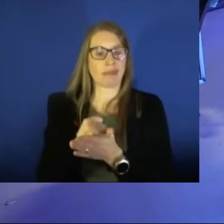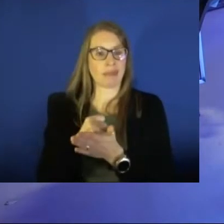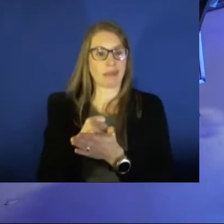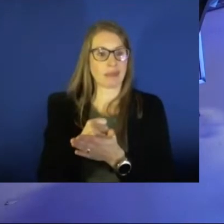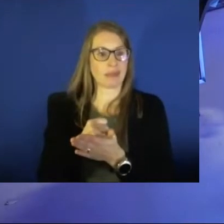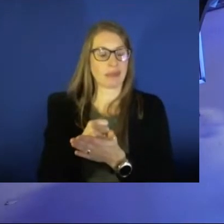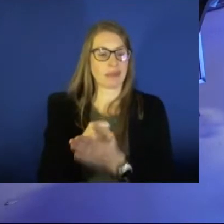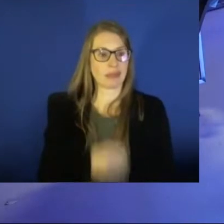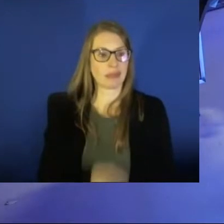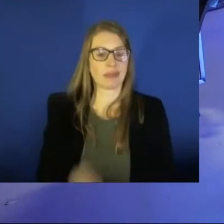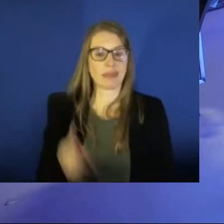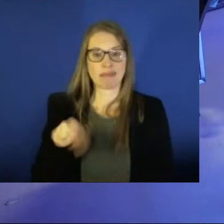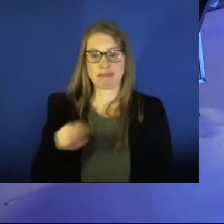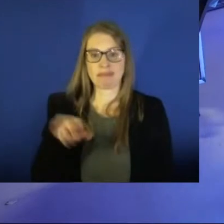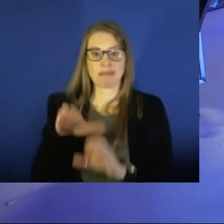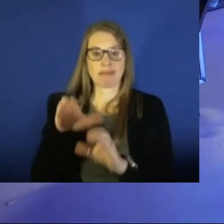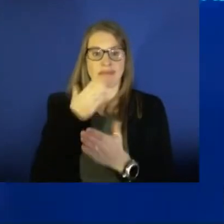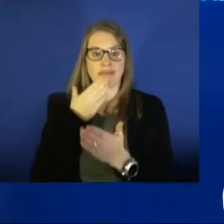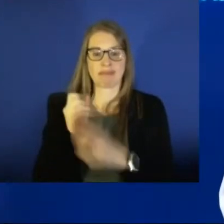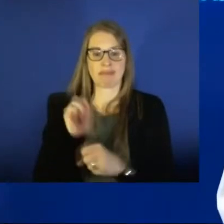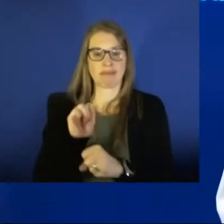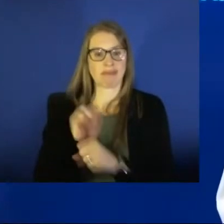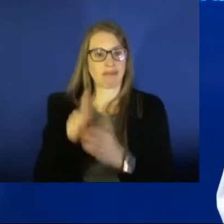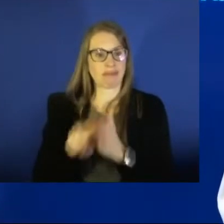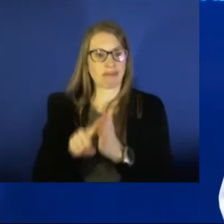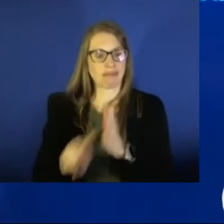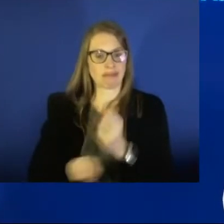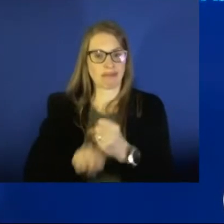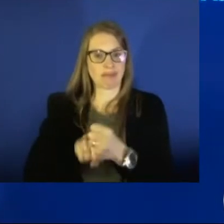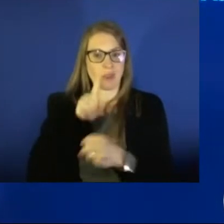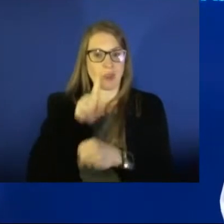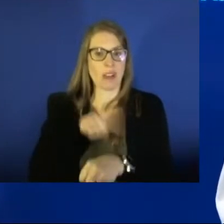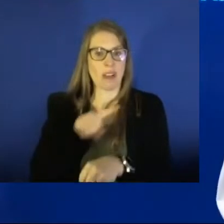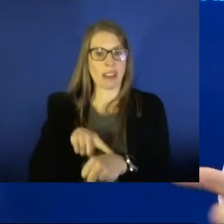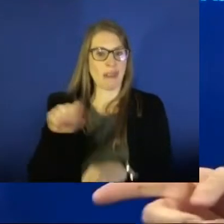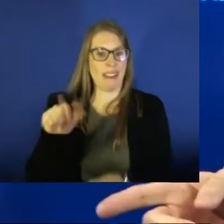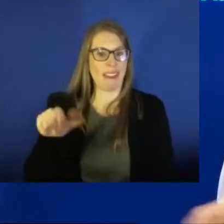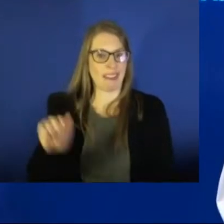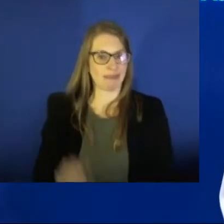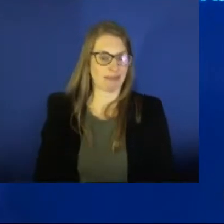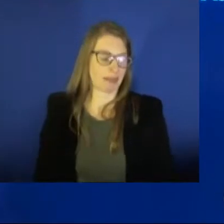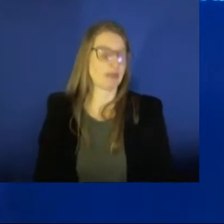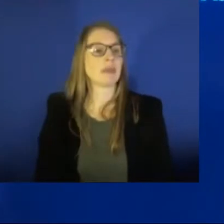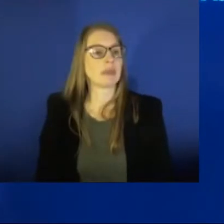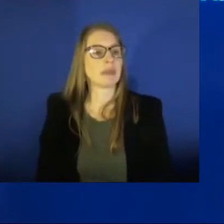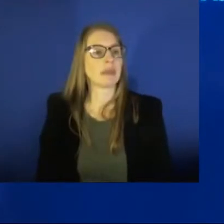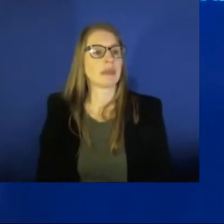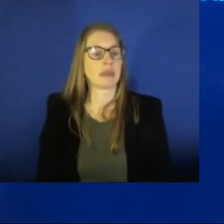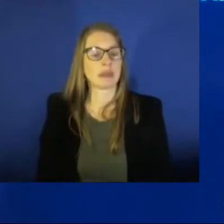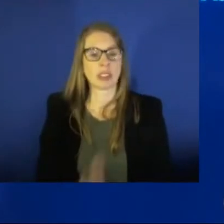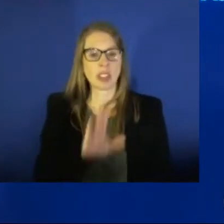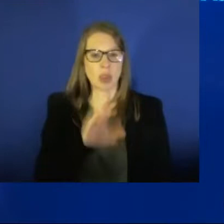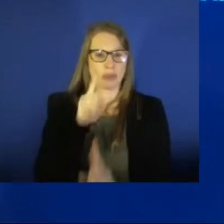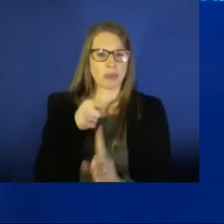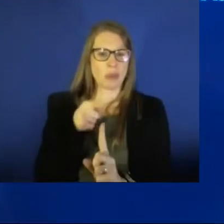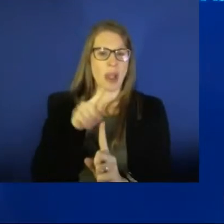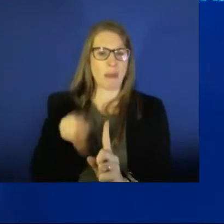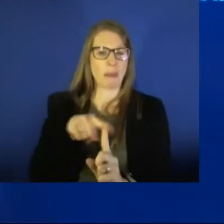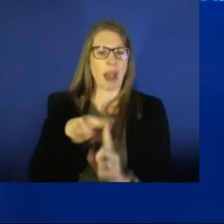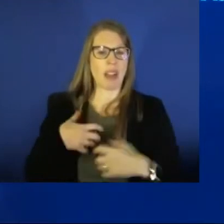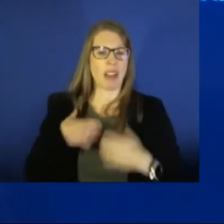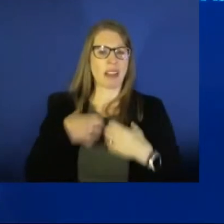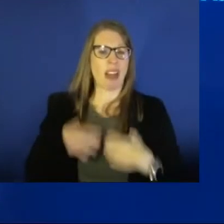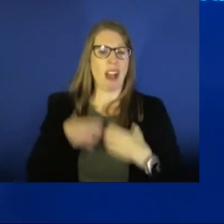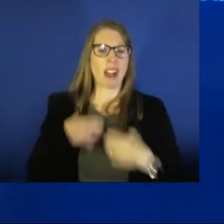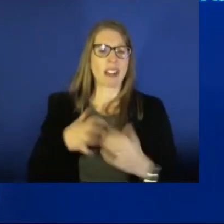work. They've helped sponsor research for a long time that has really helped move the ball in lung disease. Your point about lung cancer is a really important one. You know, breast